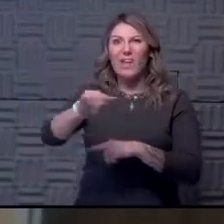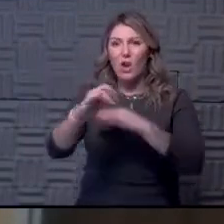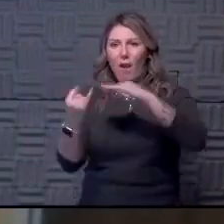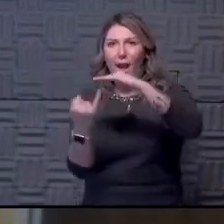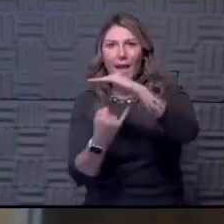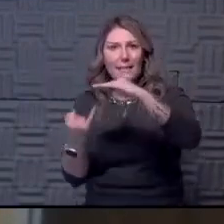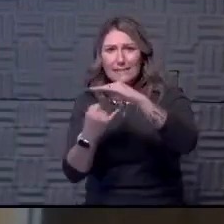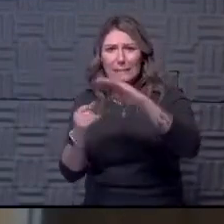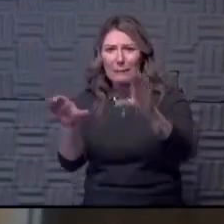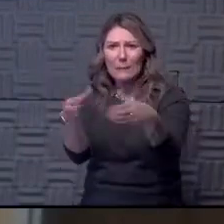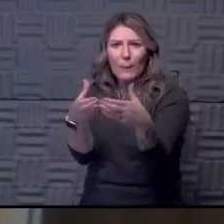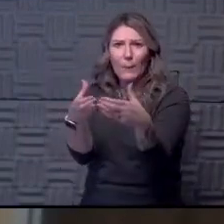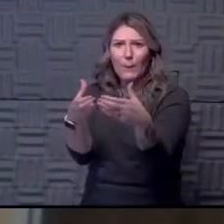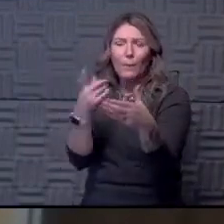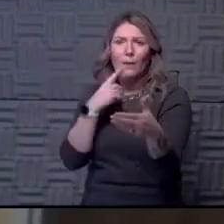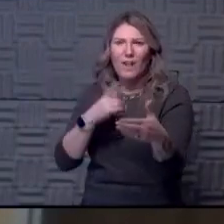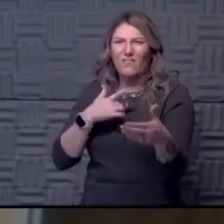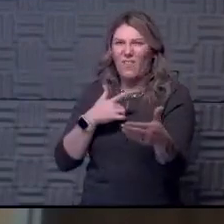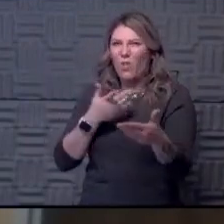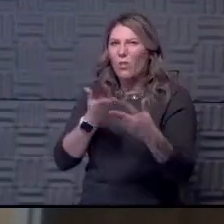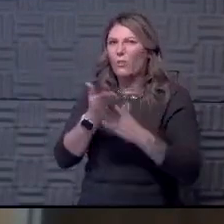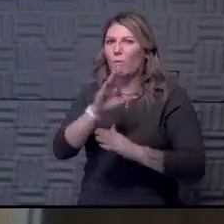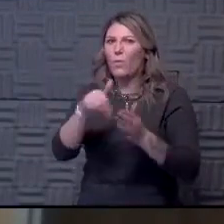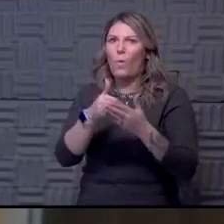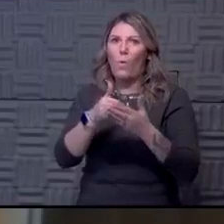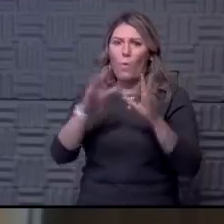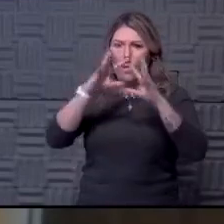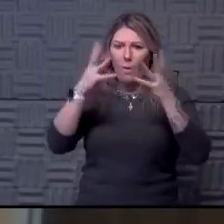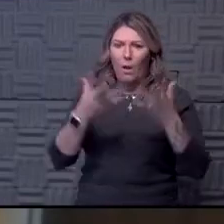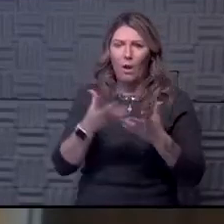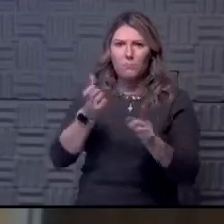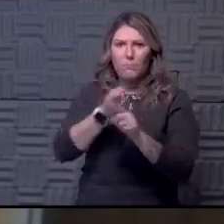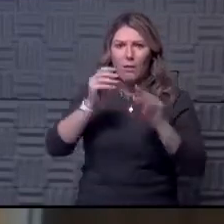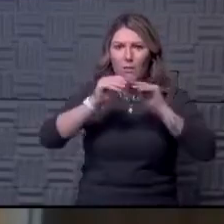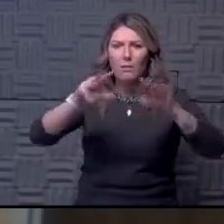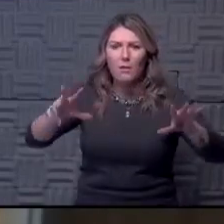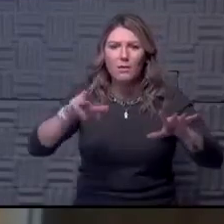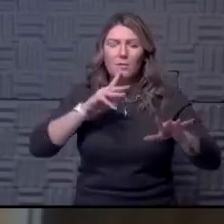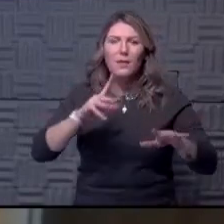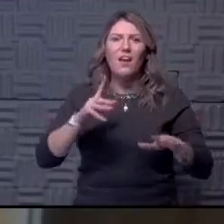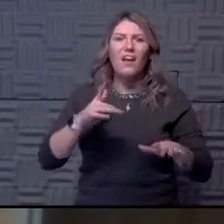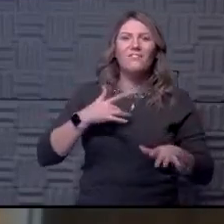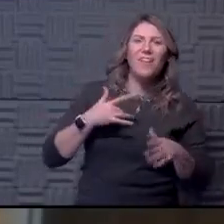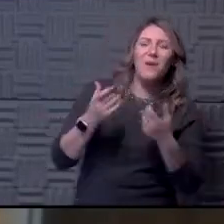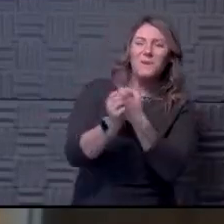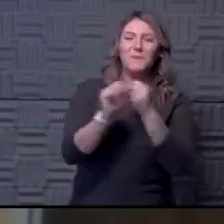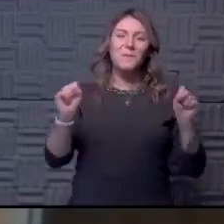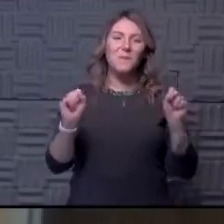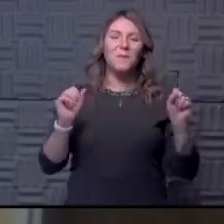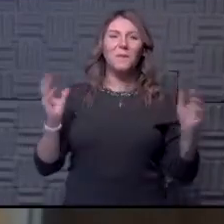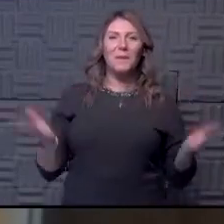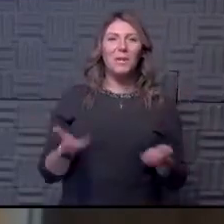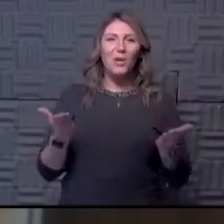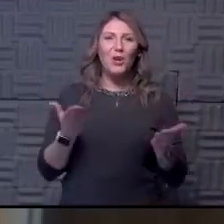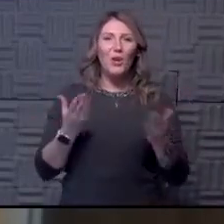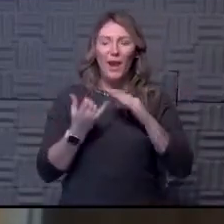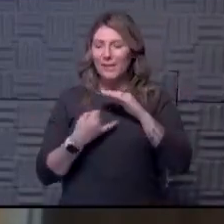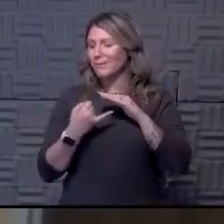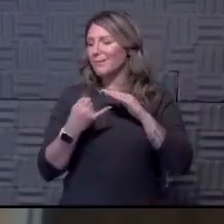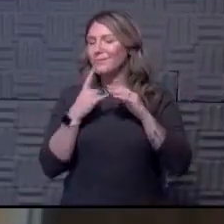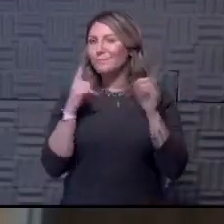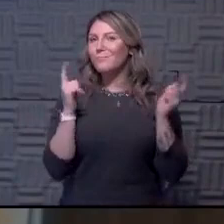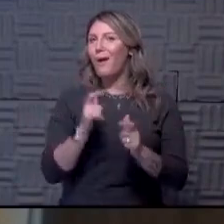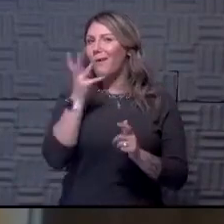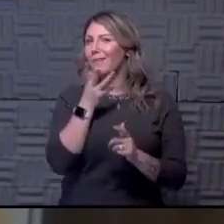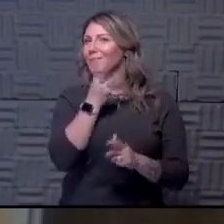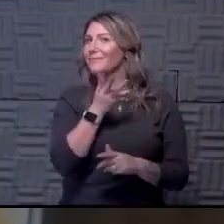I've sensed this throughout the pandemic. They feel a sense of security given that isolation. And you all know much better than I do